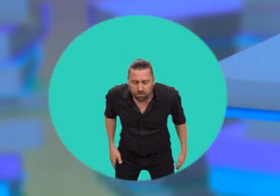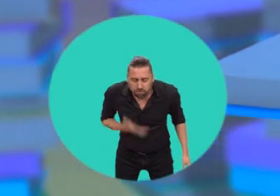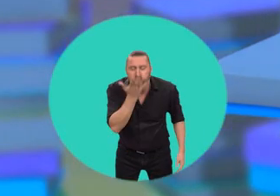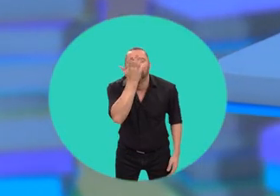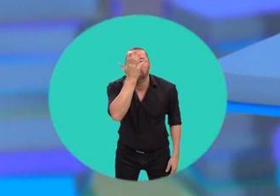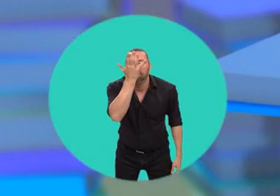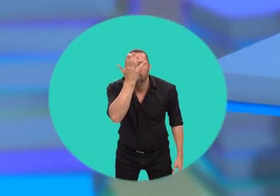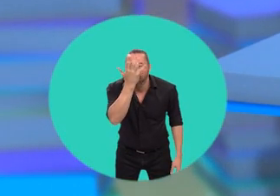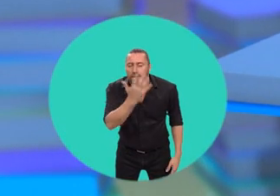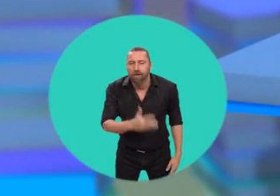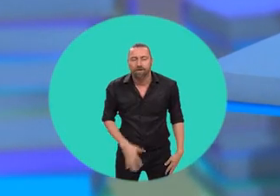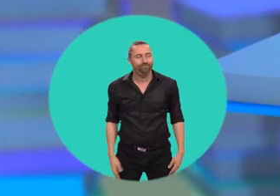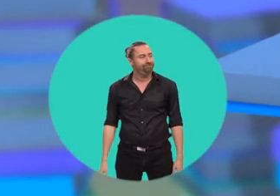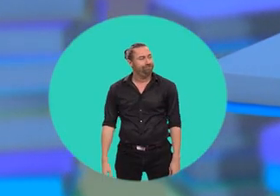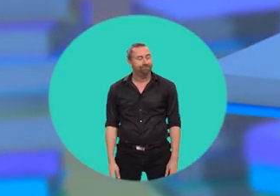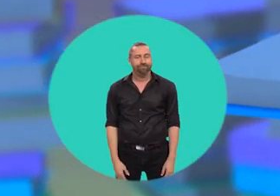flop.